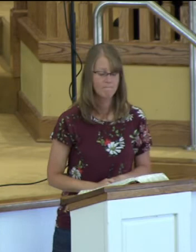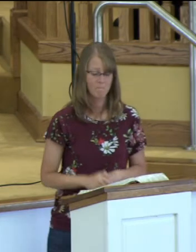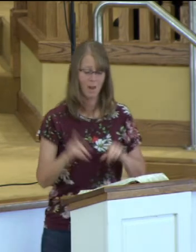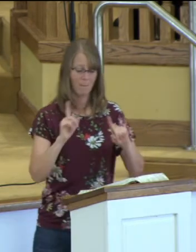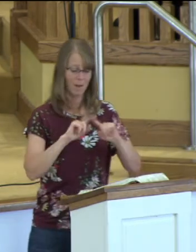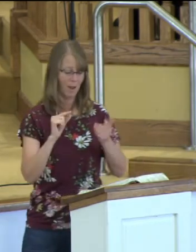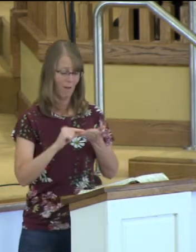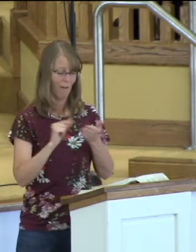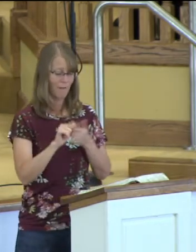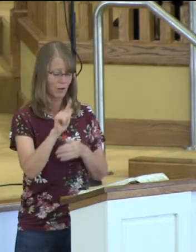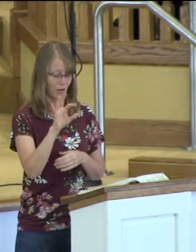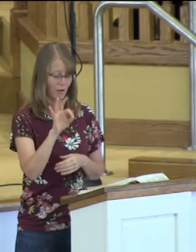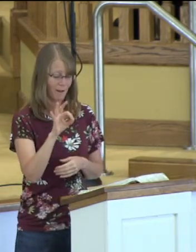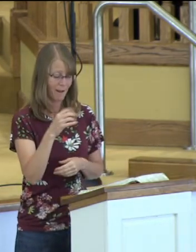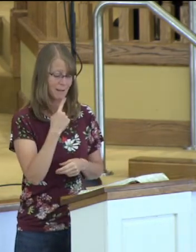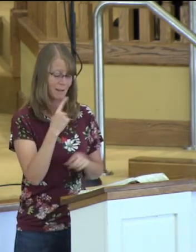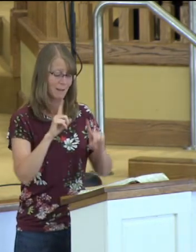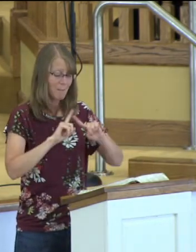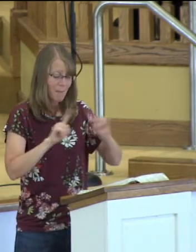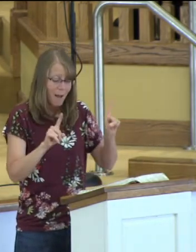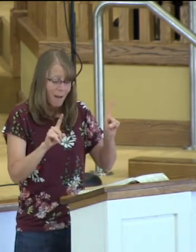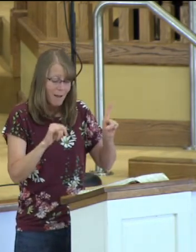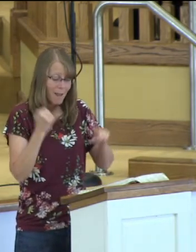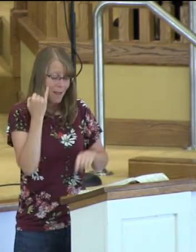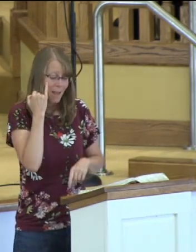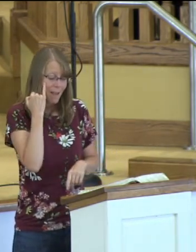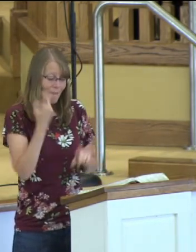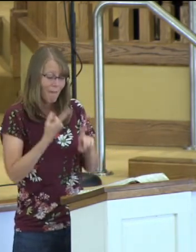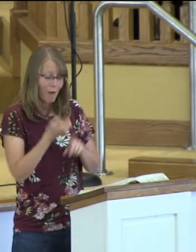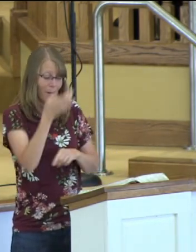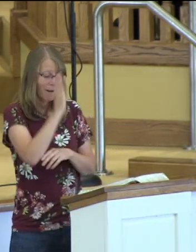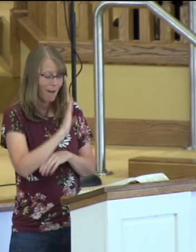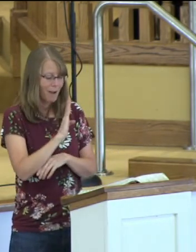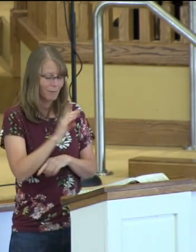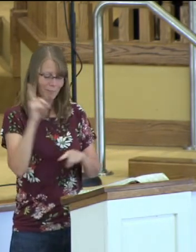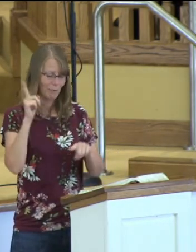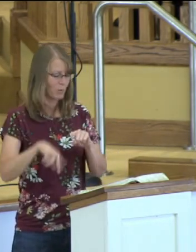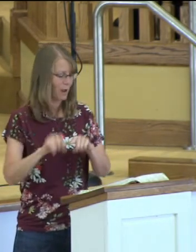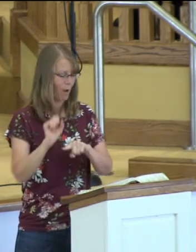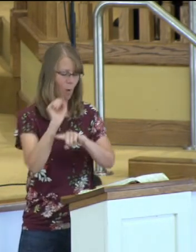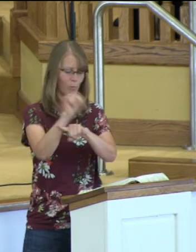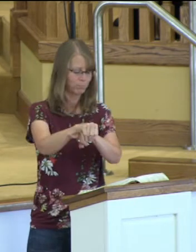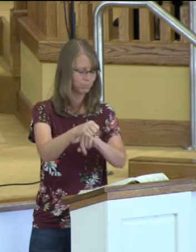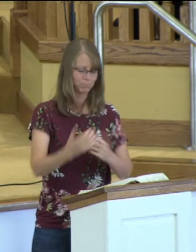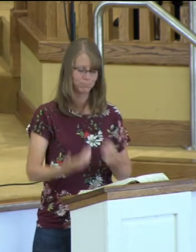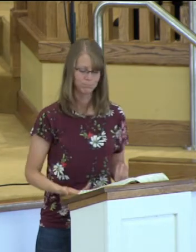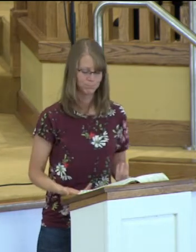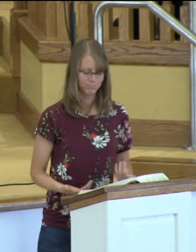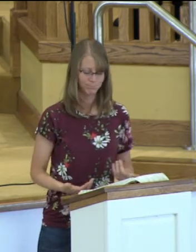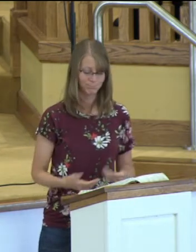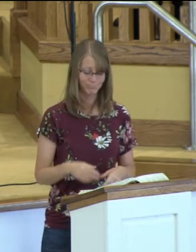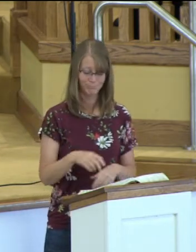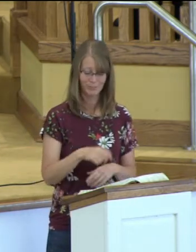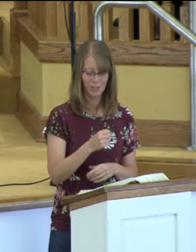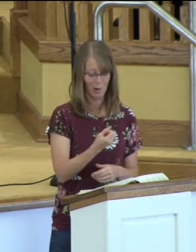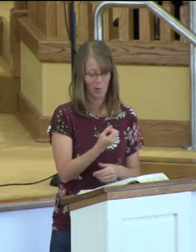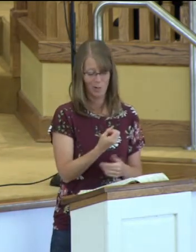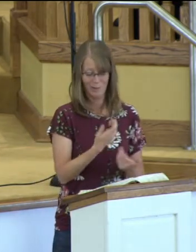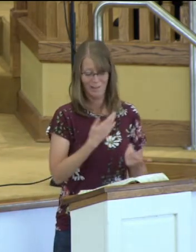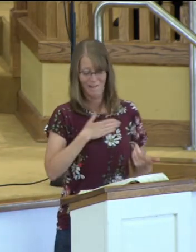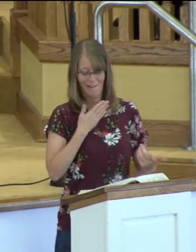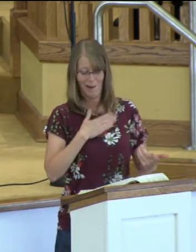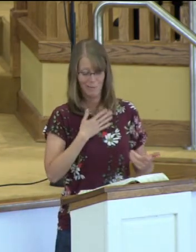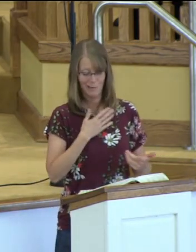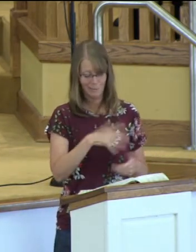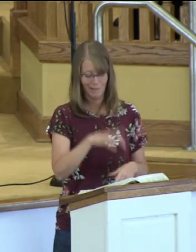But in verse 39, but it be of God, ye cannot overthrow it, lest haply ye be found even